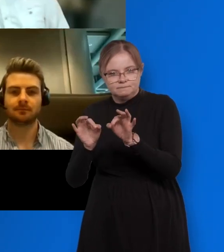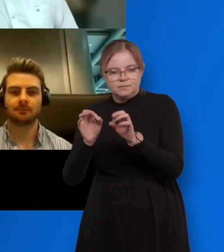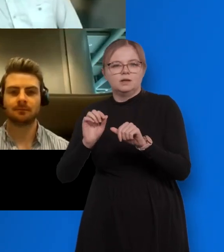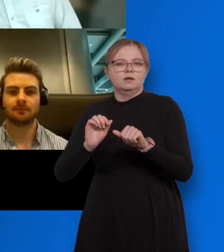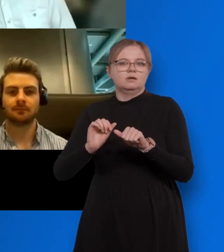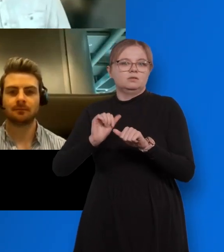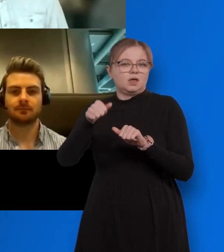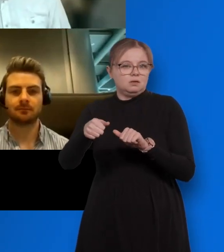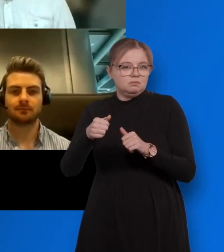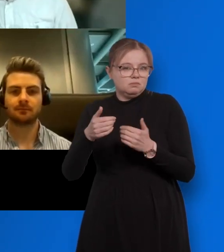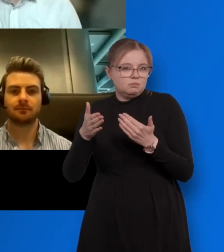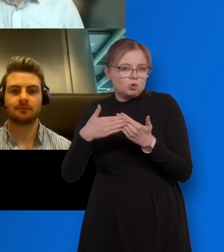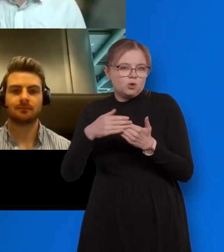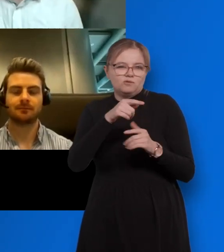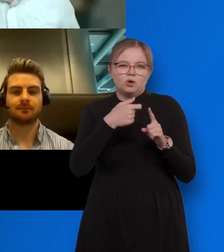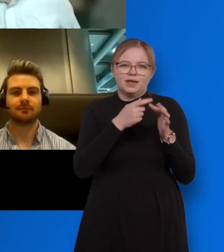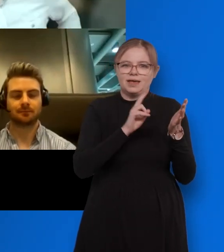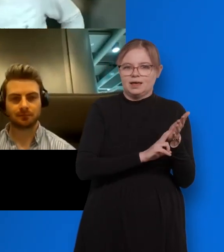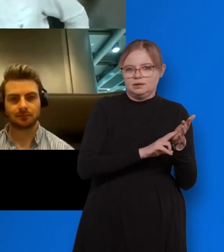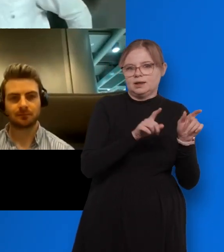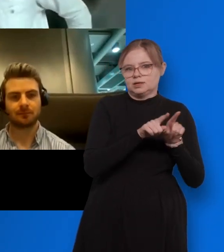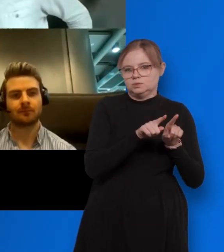few more for Ken as well.